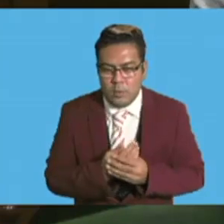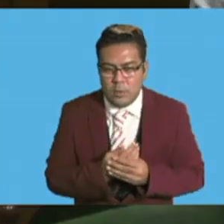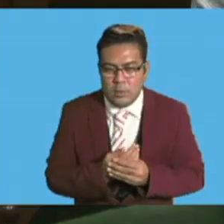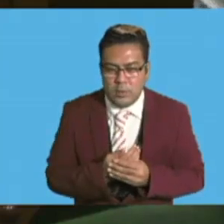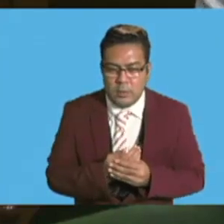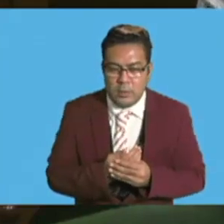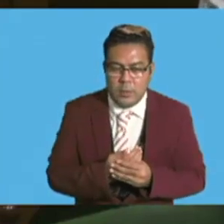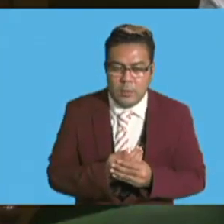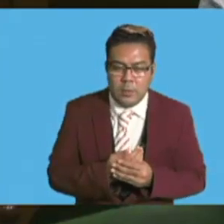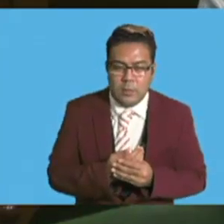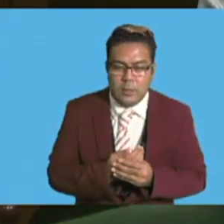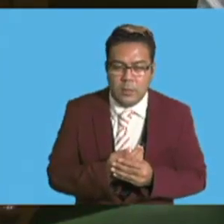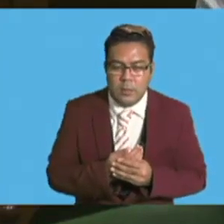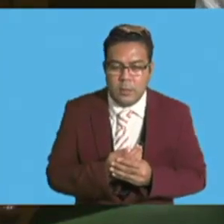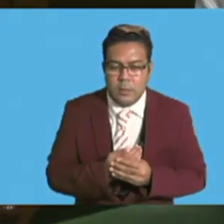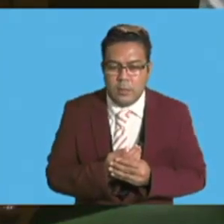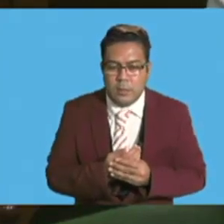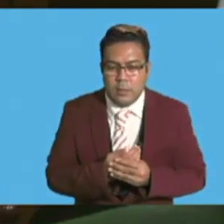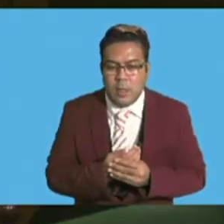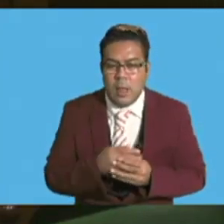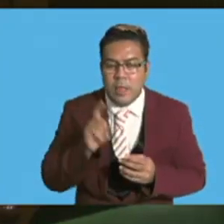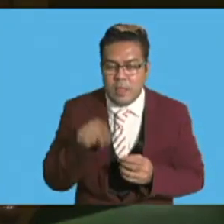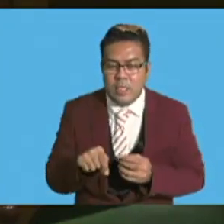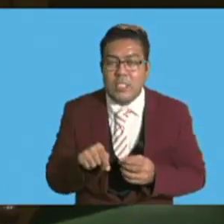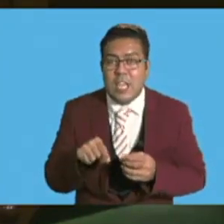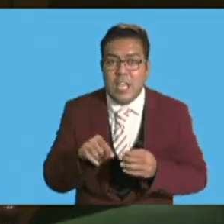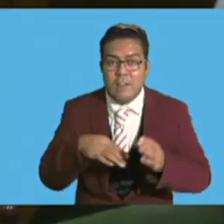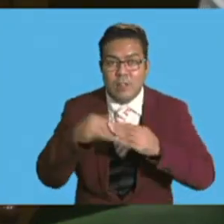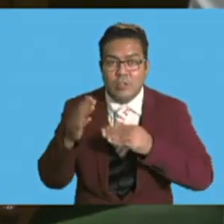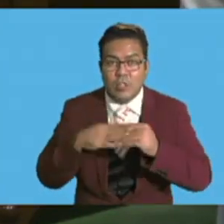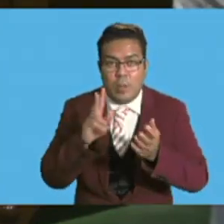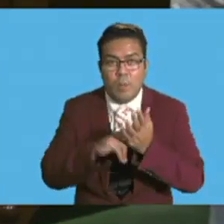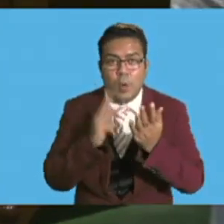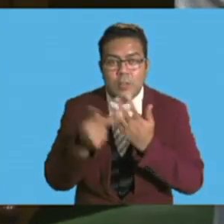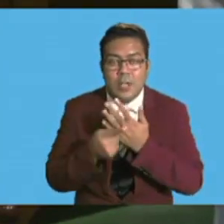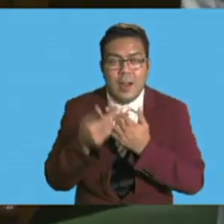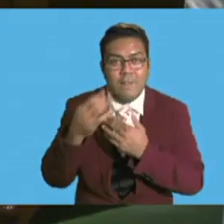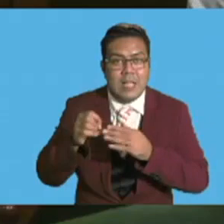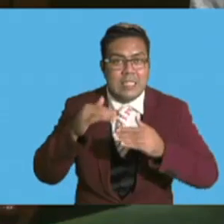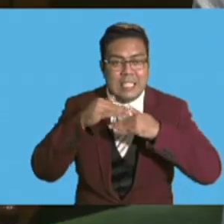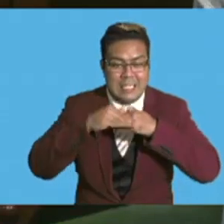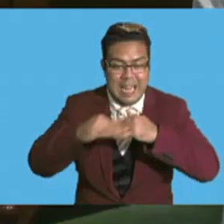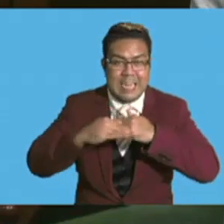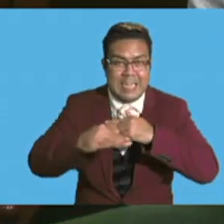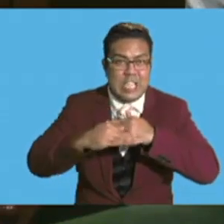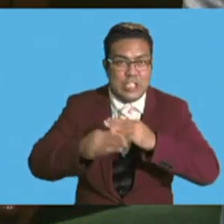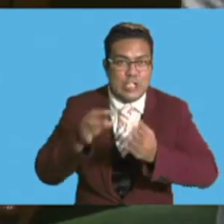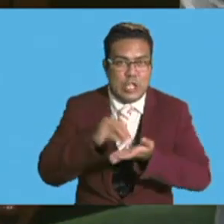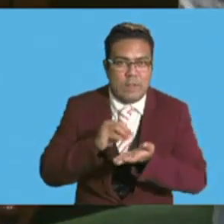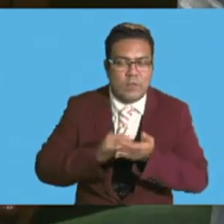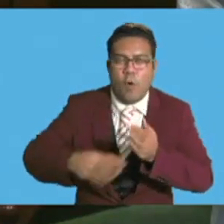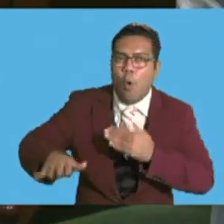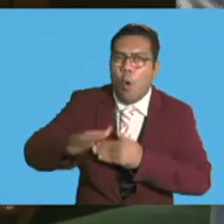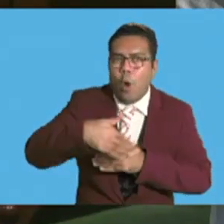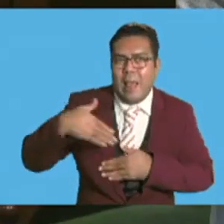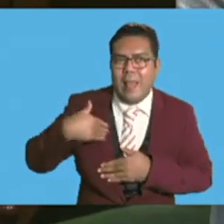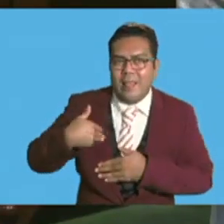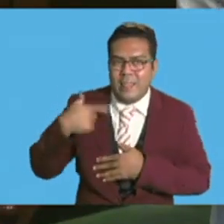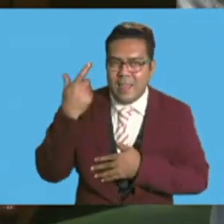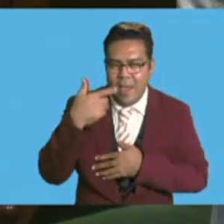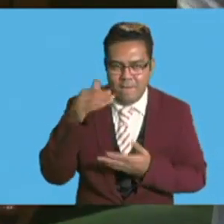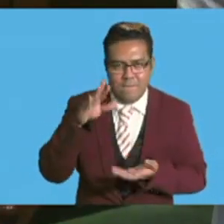healthcare services provided, these infrastructure projects will also ensure the provision of standard services across all healthcare facilities in